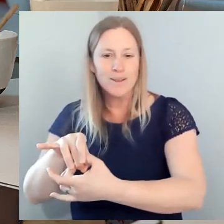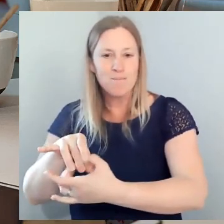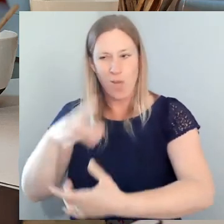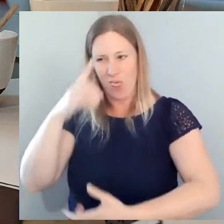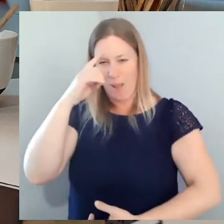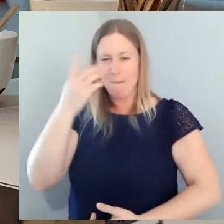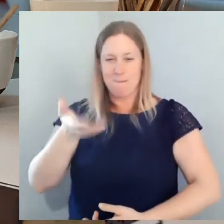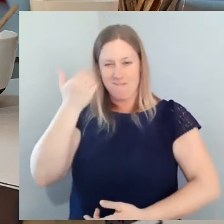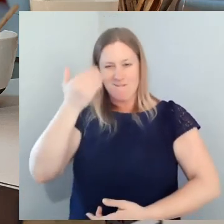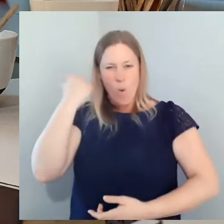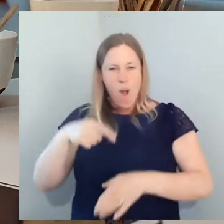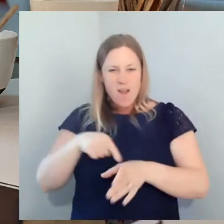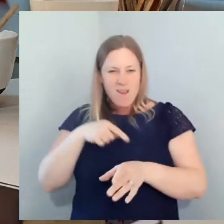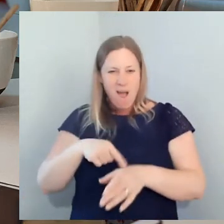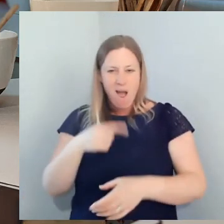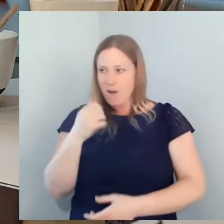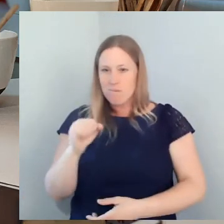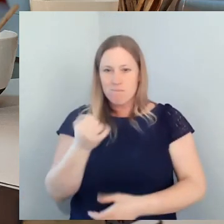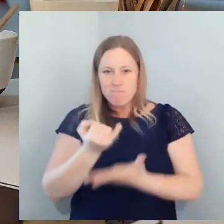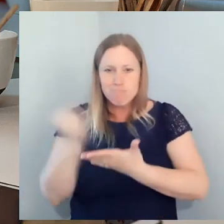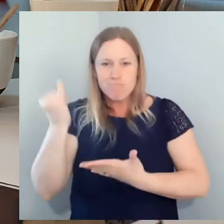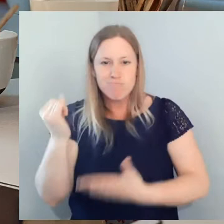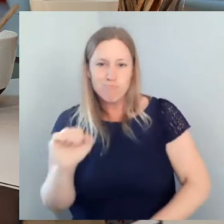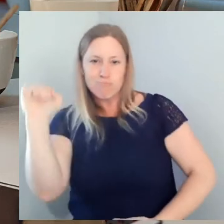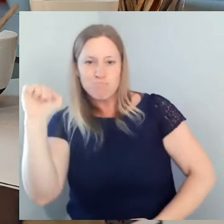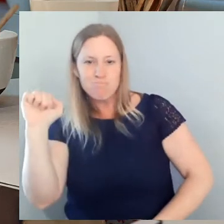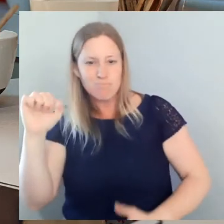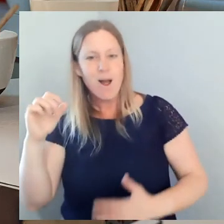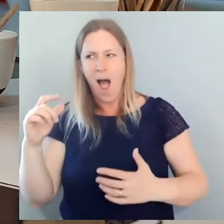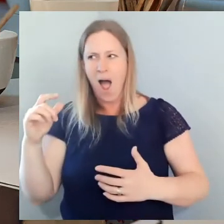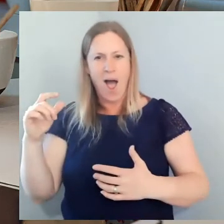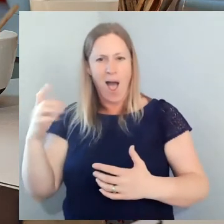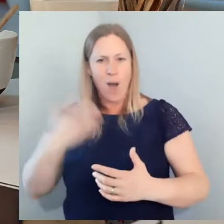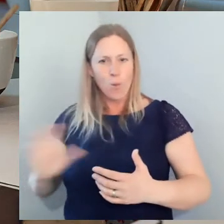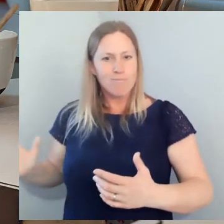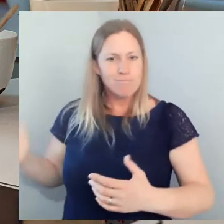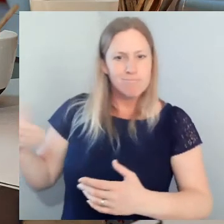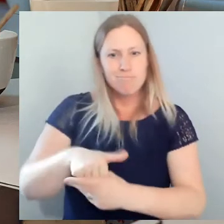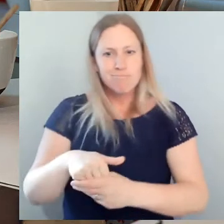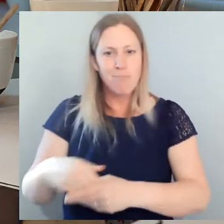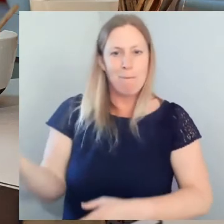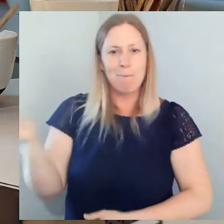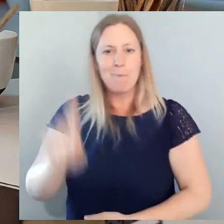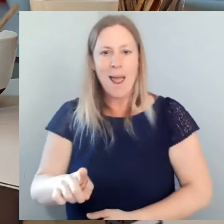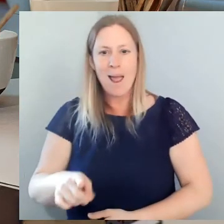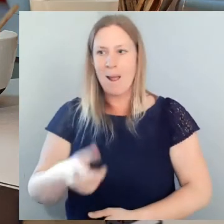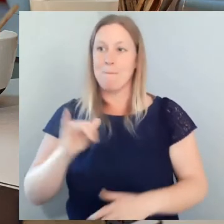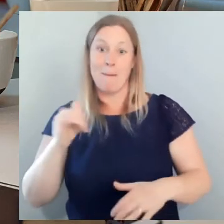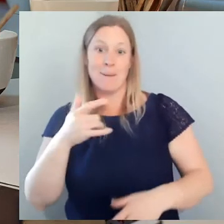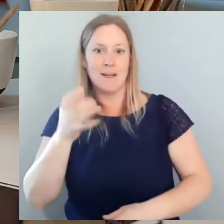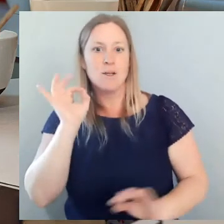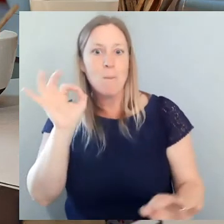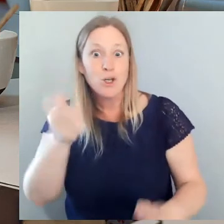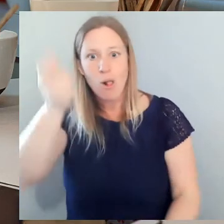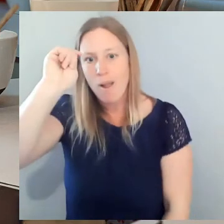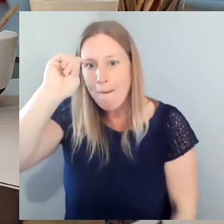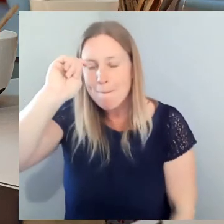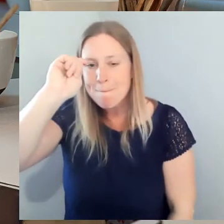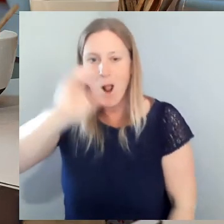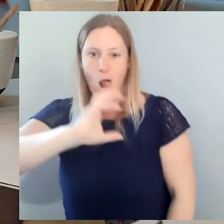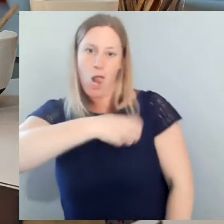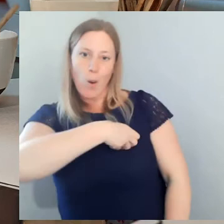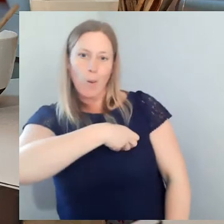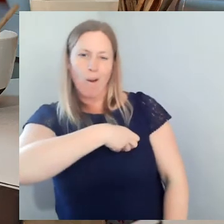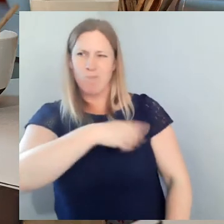do. Nice to think I haven't squandered all my anarchistic dreams. May need to wear a special cap